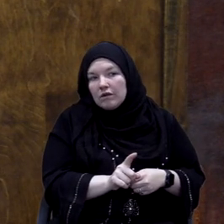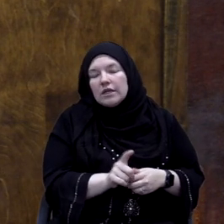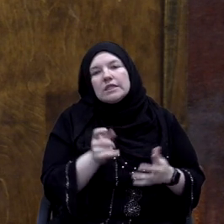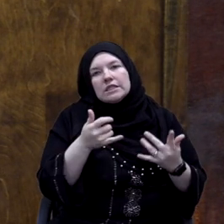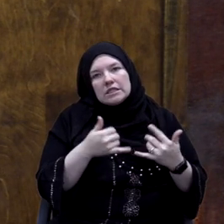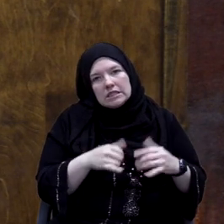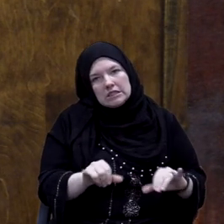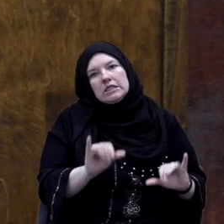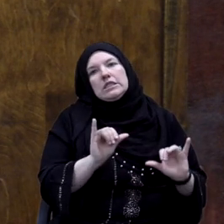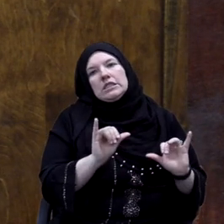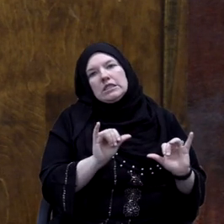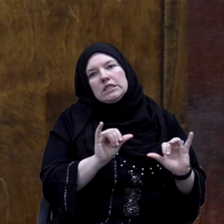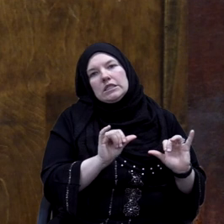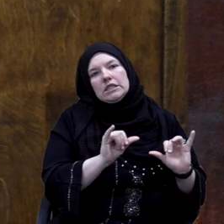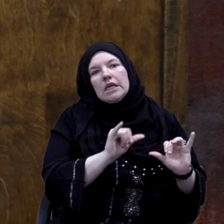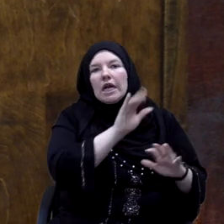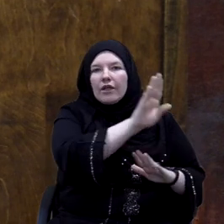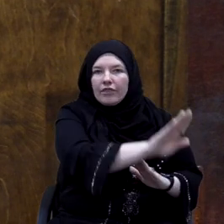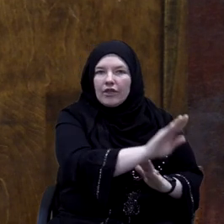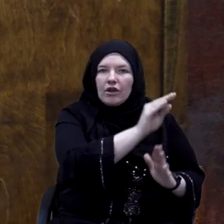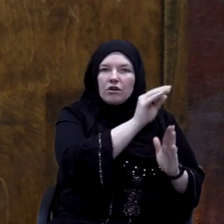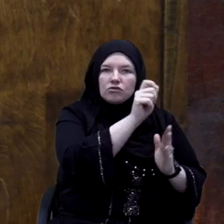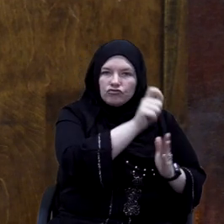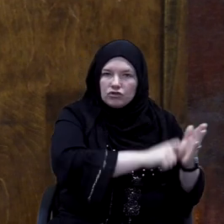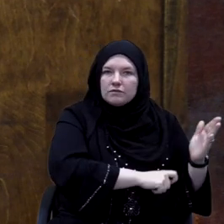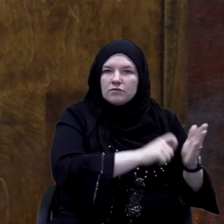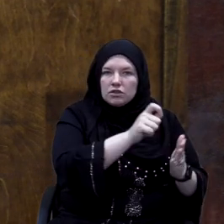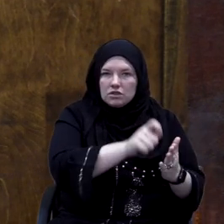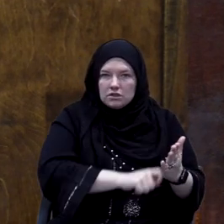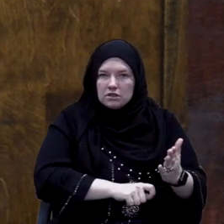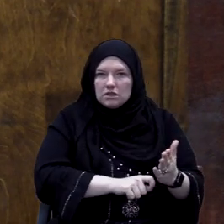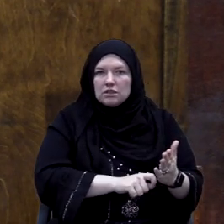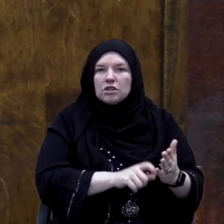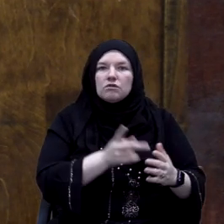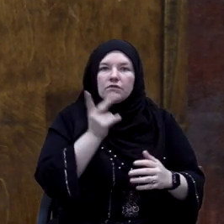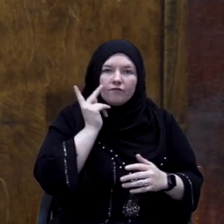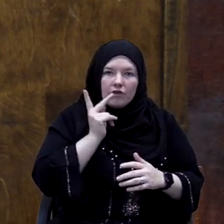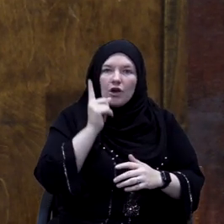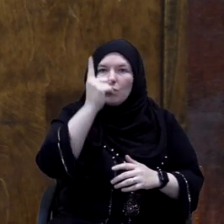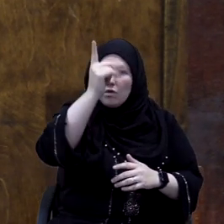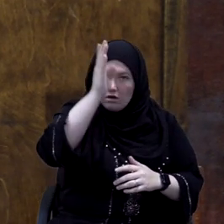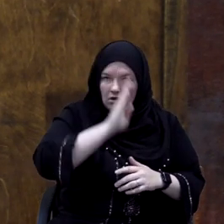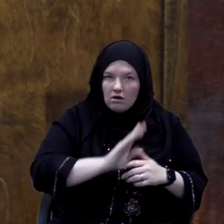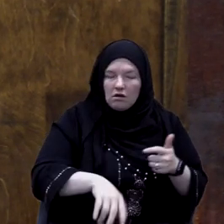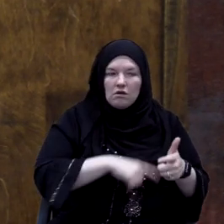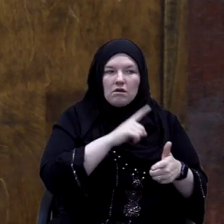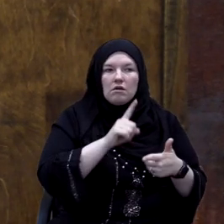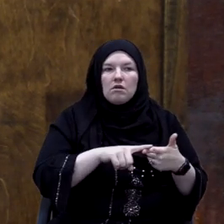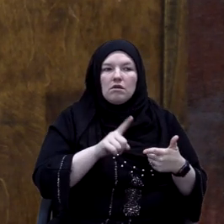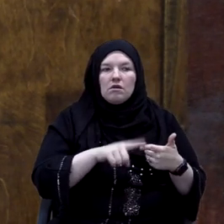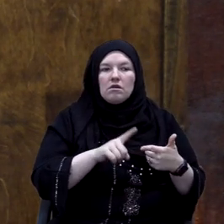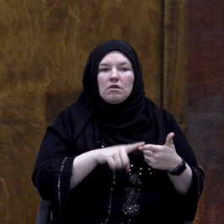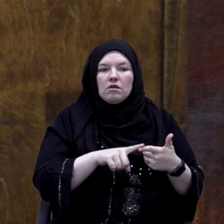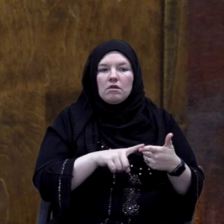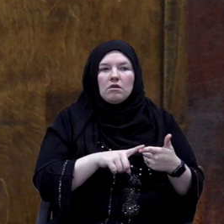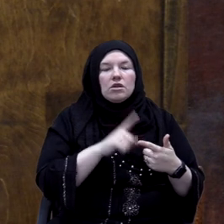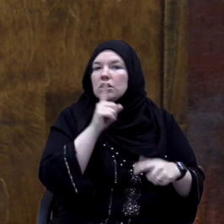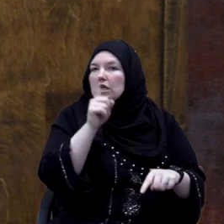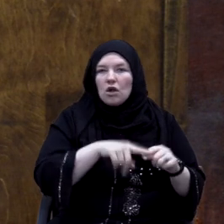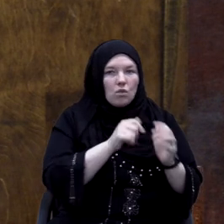still exists in those scriptures. You find the tawheed. You find the prohibition of